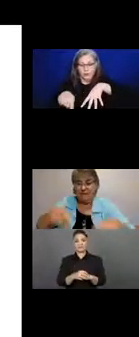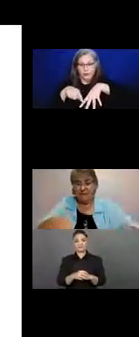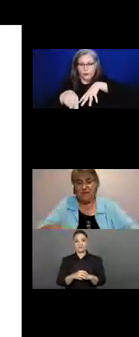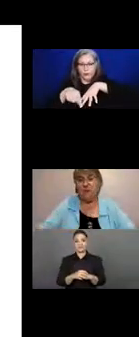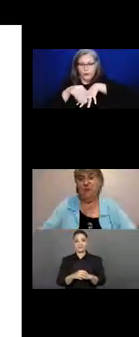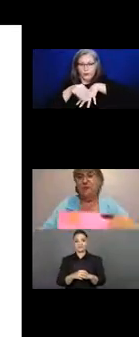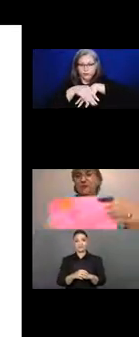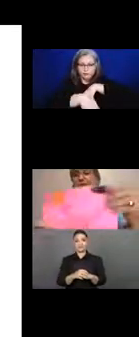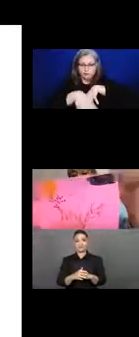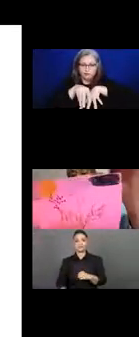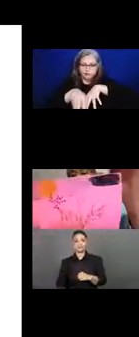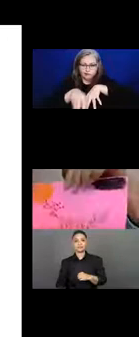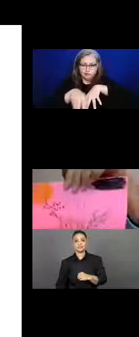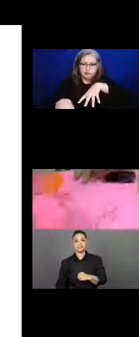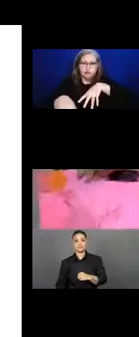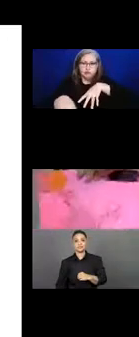name. So